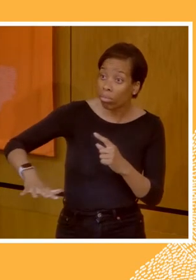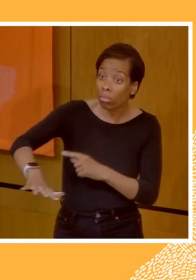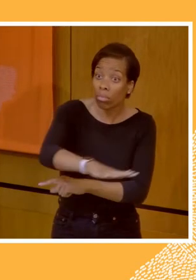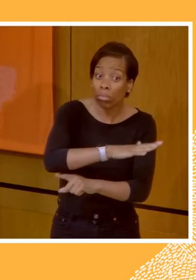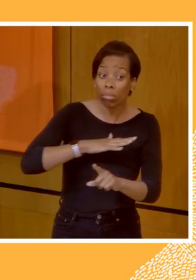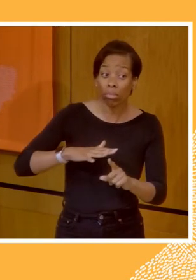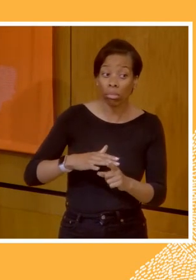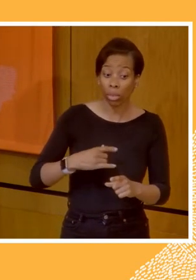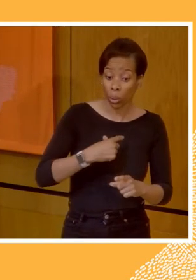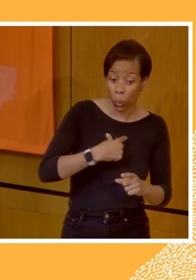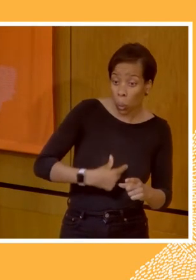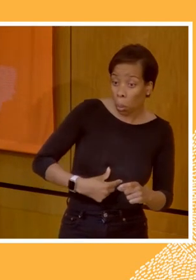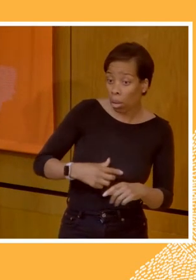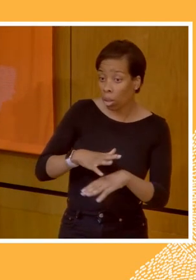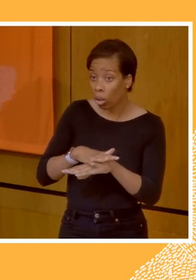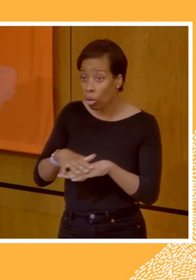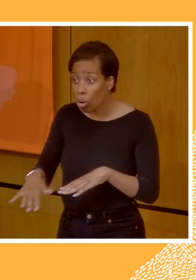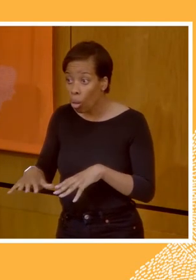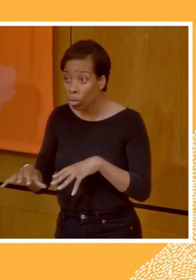non-human simultaneously.